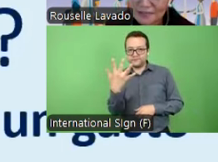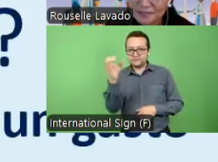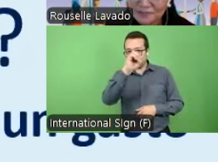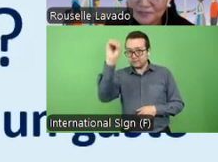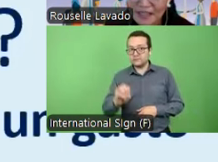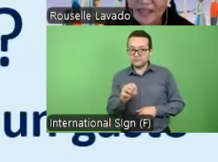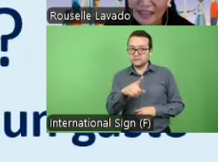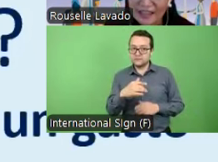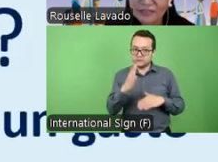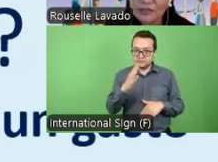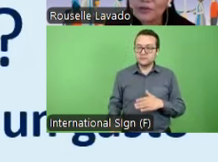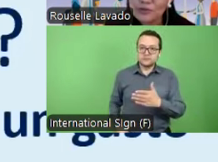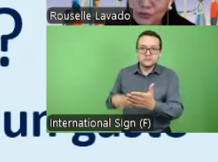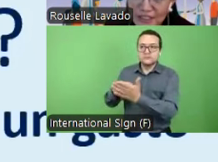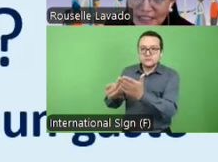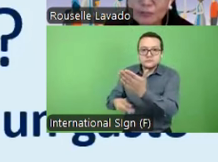expenses. And